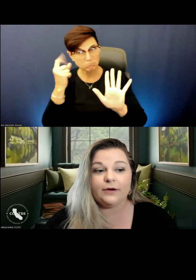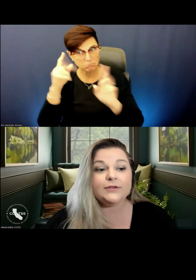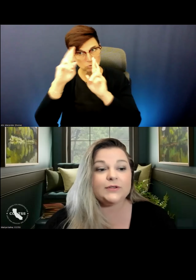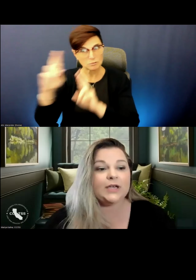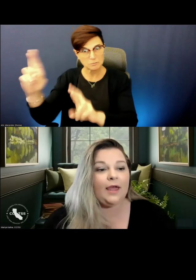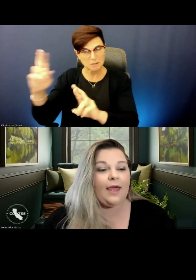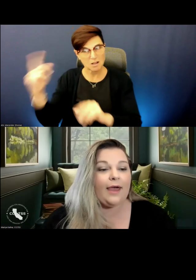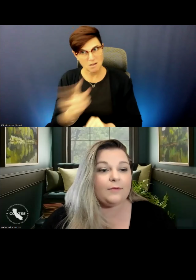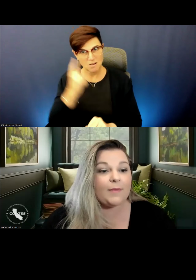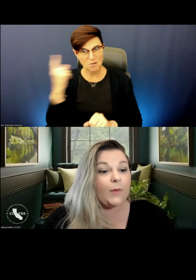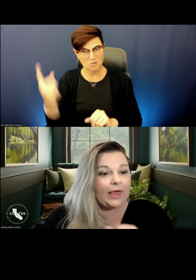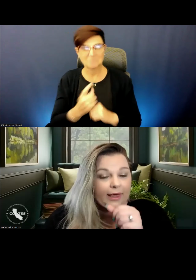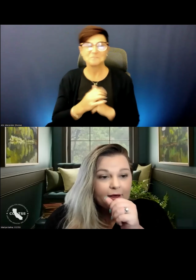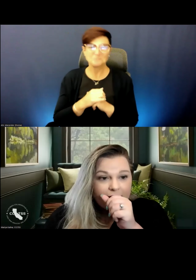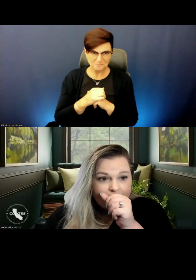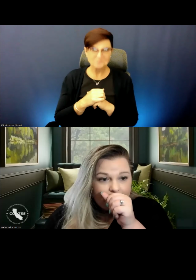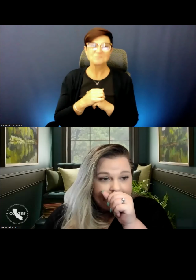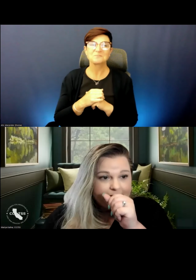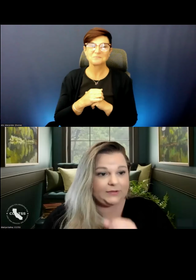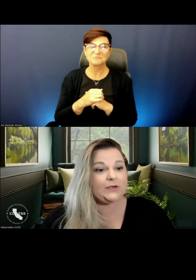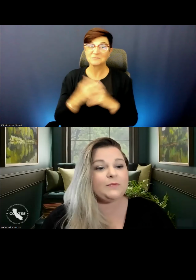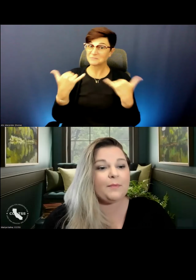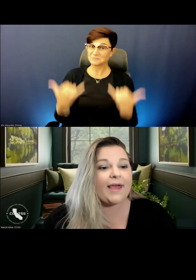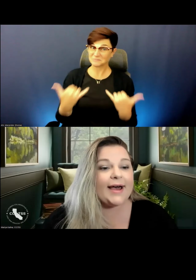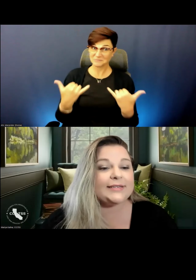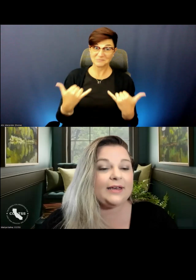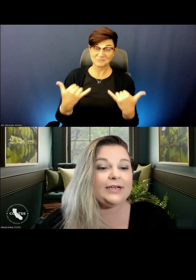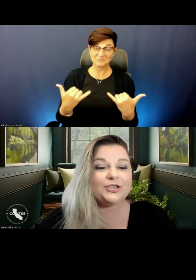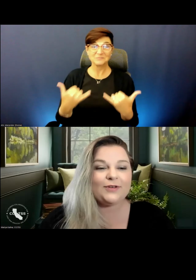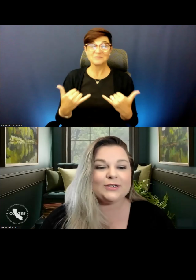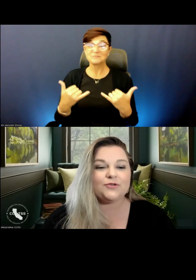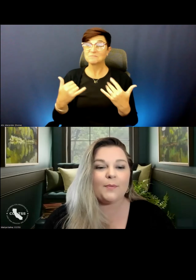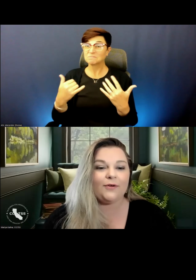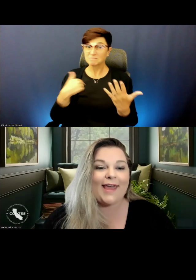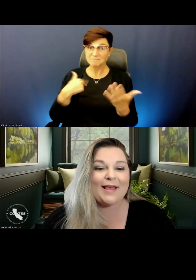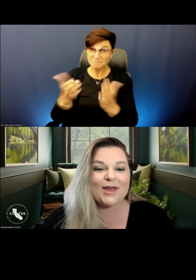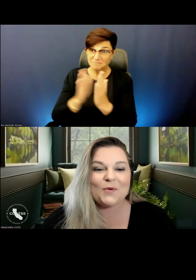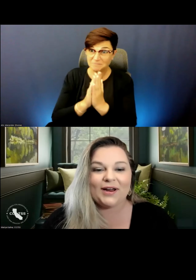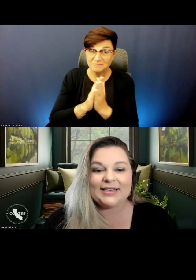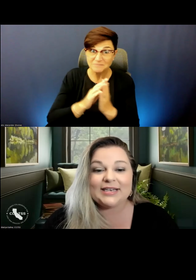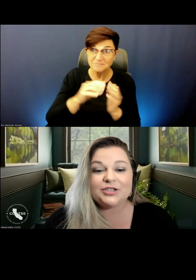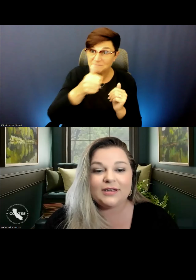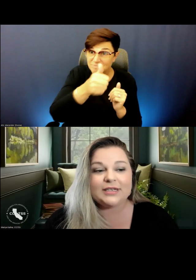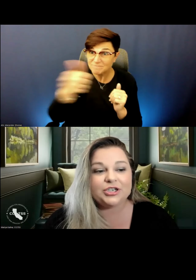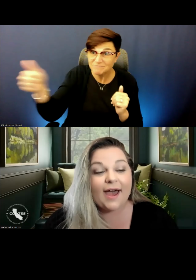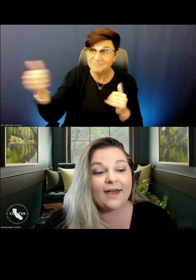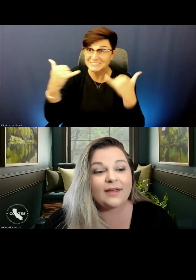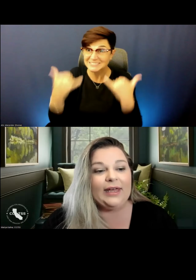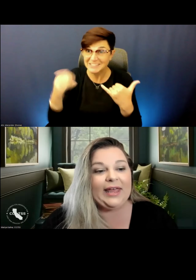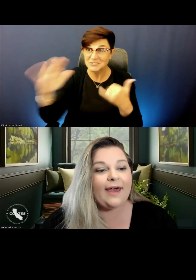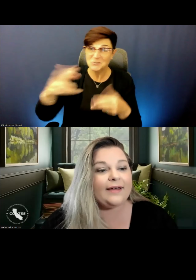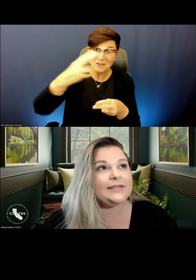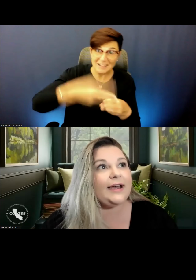of others. And maybe we can kick off, excuse me, by asking each of you to drop your name and organization in the